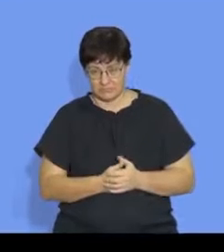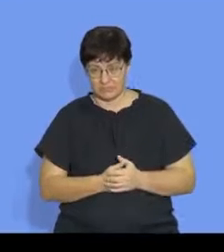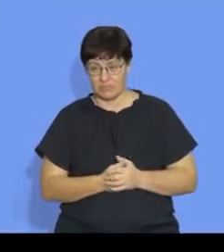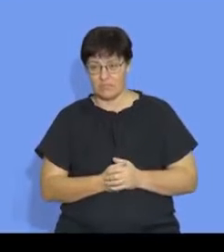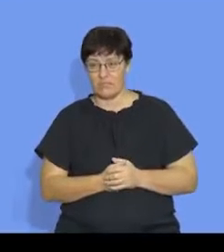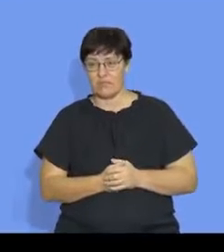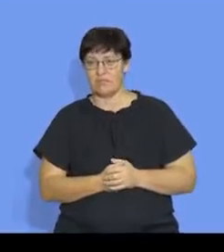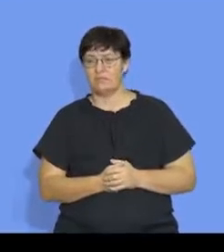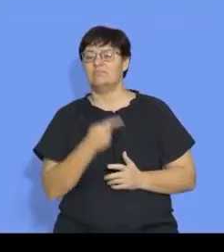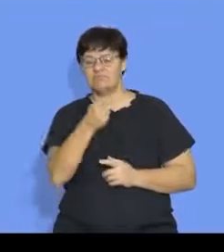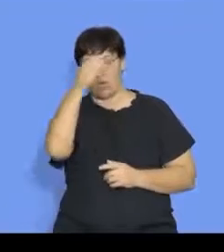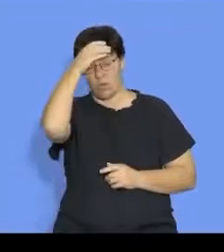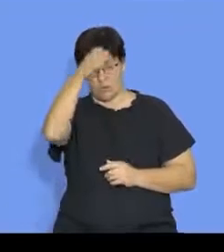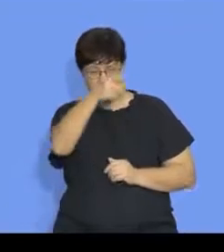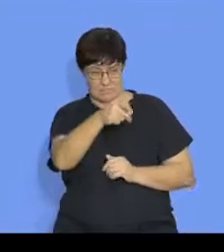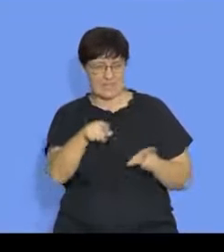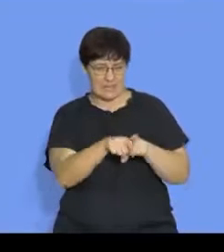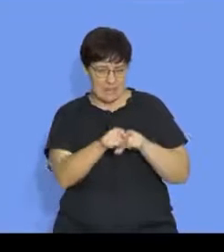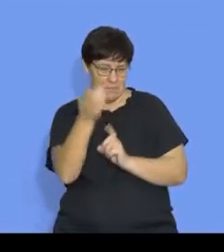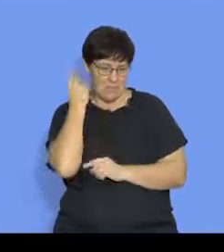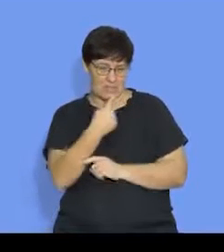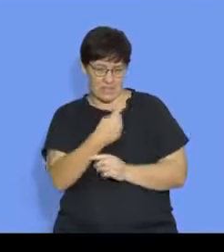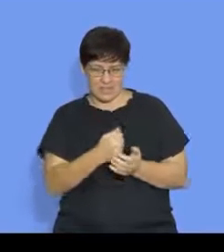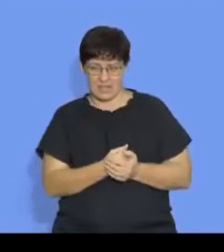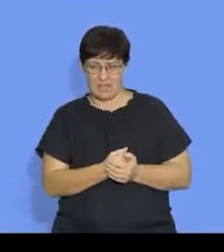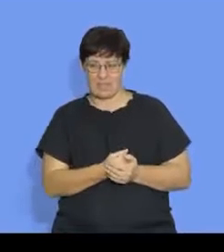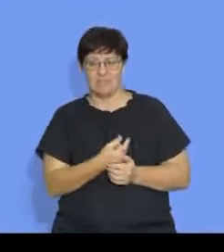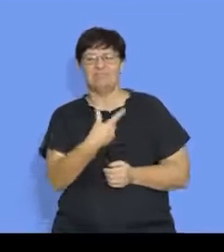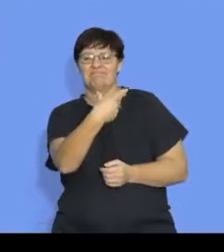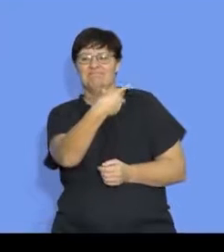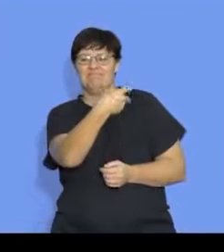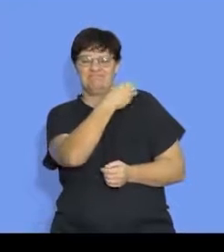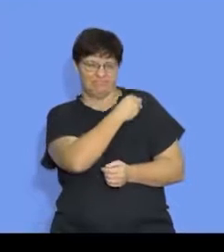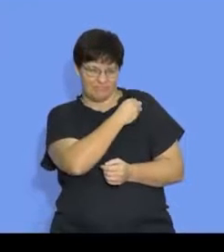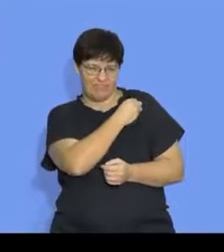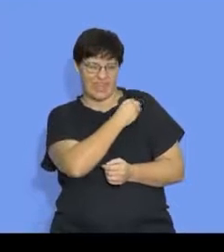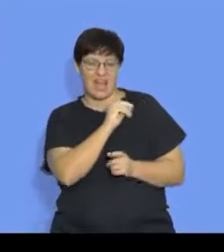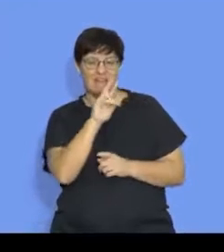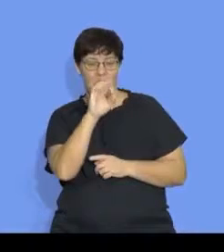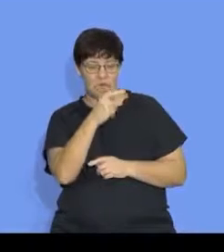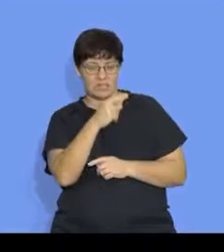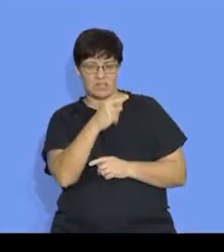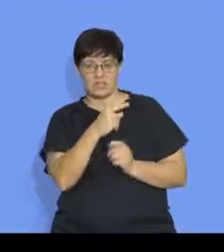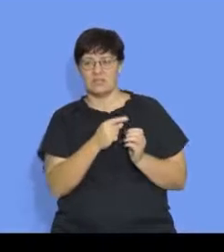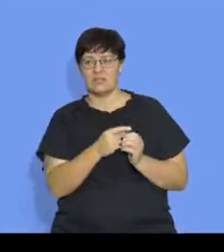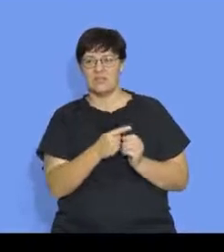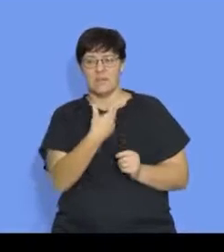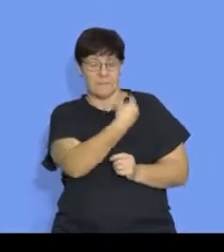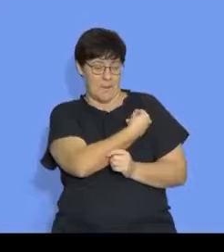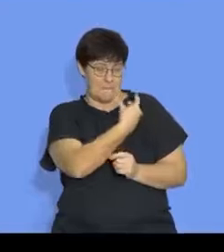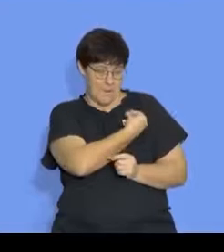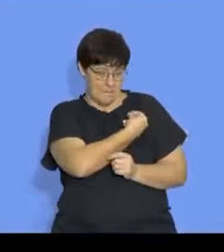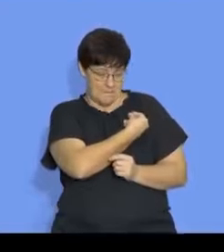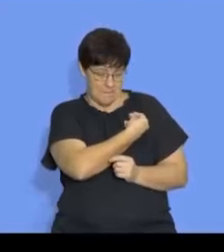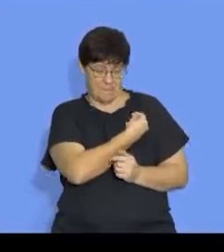So this is the whole concept. As I said to you, we put some kind of the virus into a vaccine. That's what a